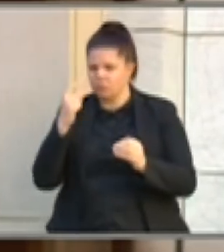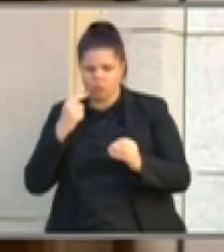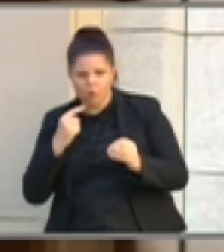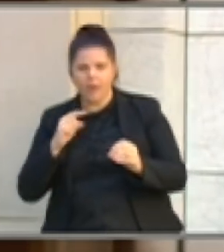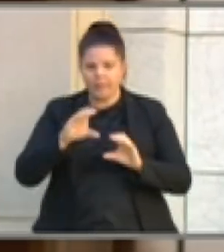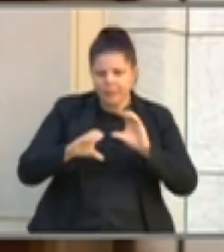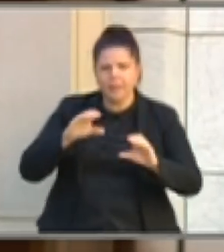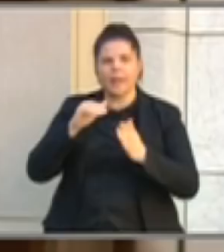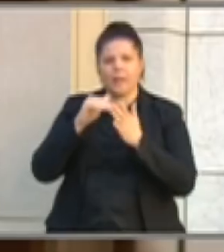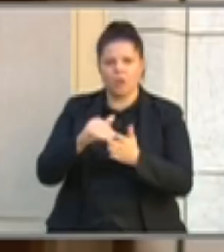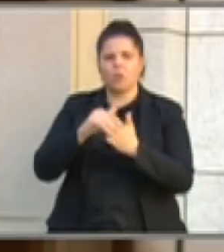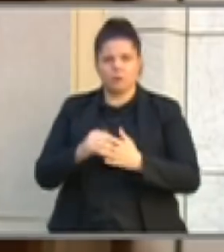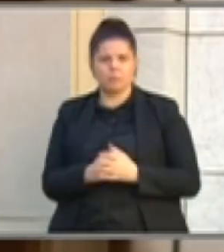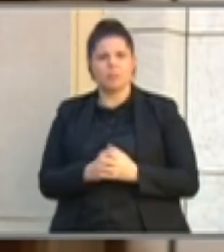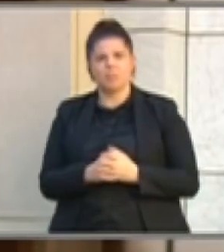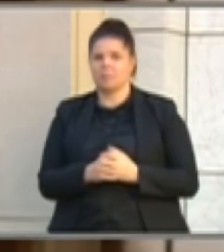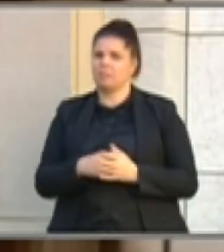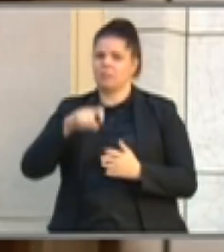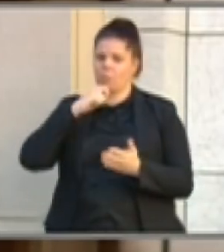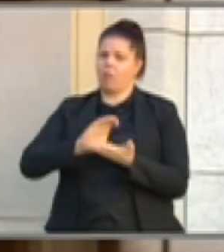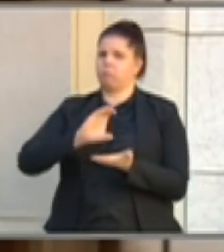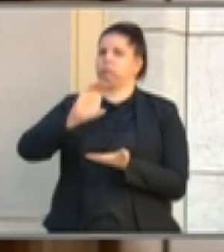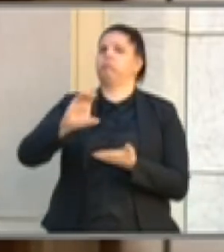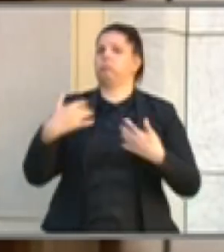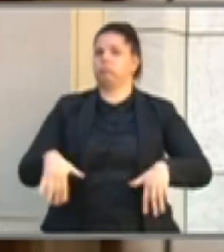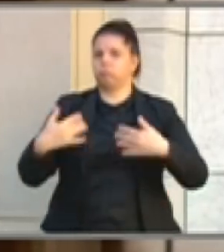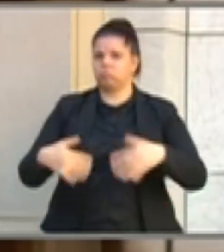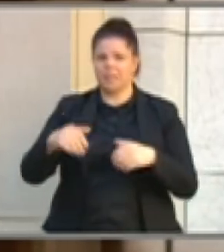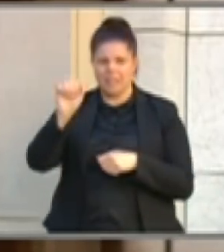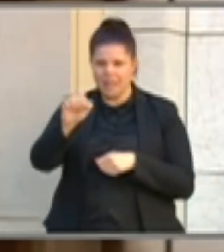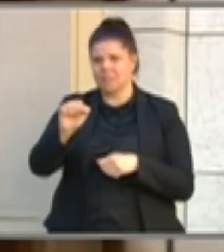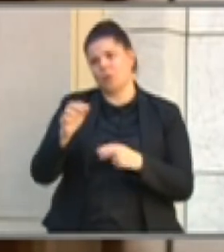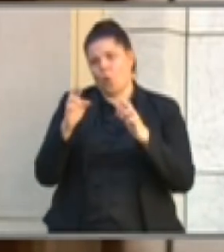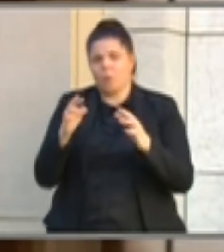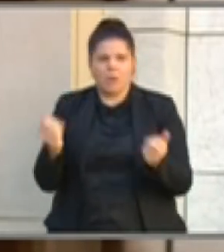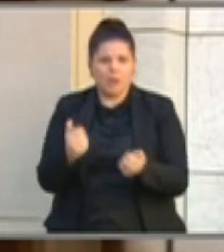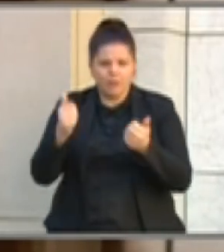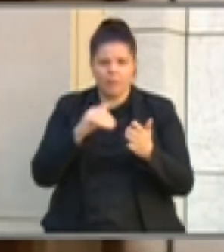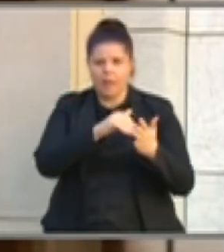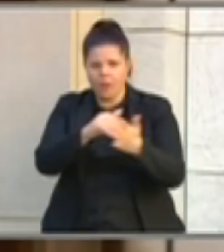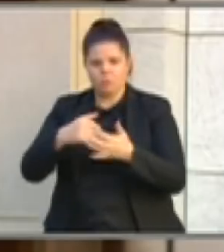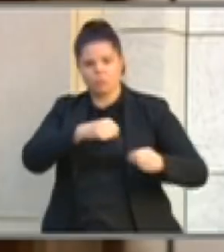plan of this scale and this size, it is certainly our intention that we hope that is the case.